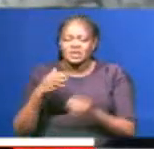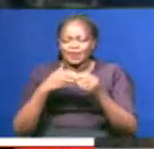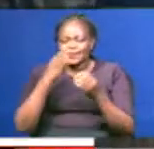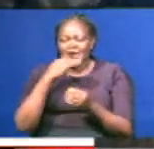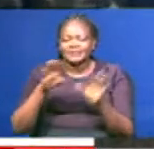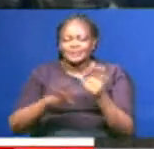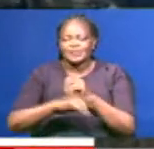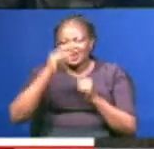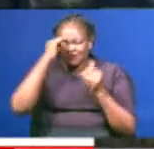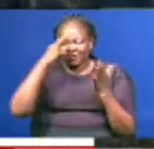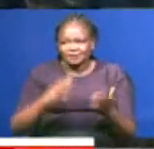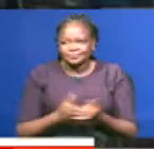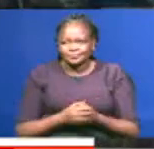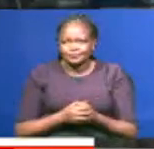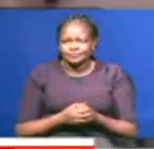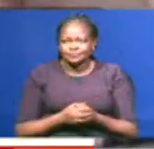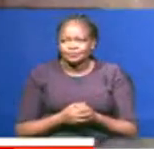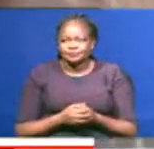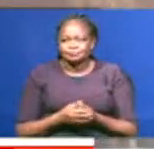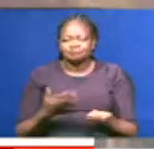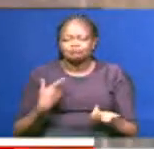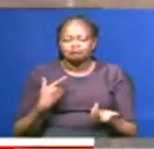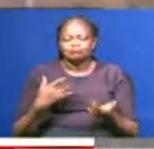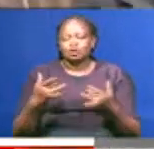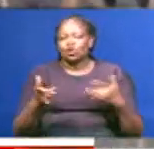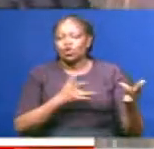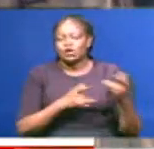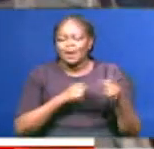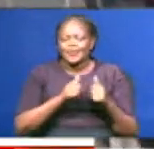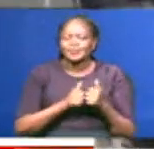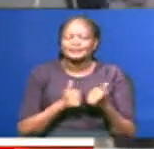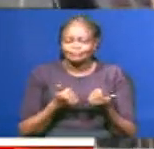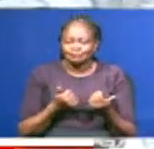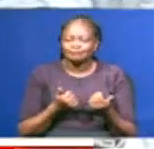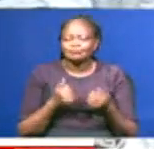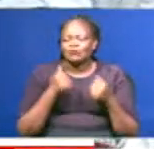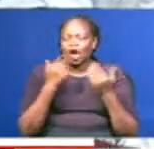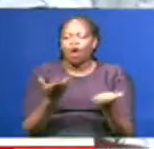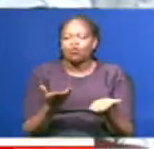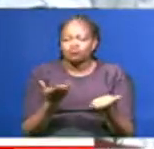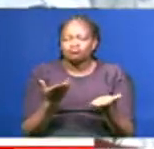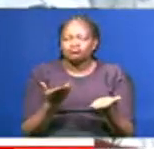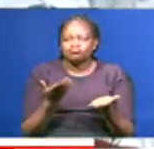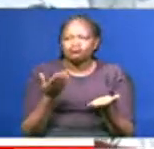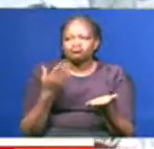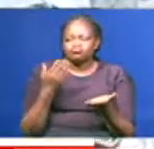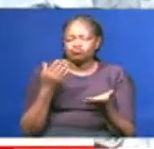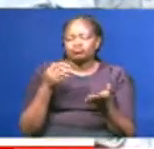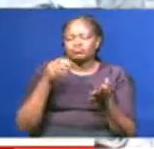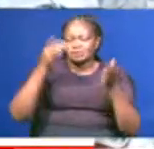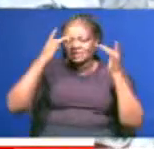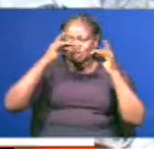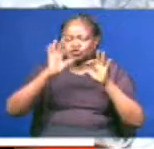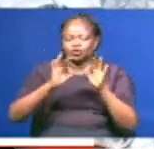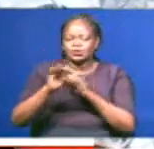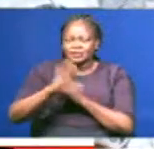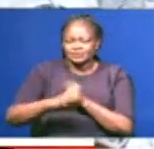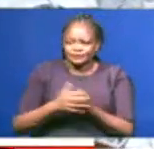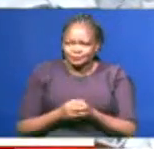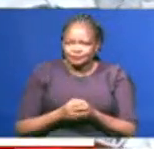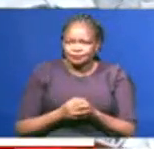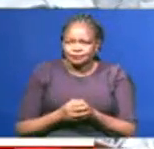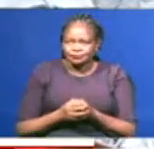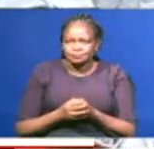Governor Daniel Erus, had raised concerns about the criteria used to come up with the marked areas. And the areas that appear broad in nature,